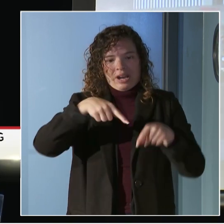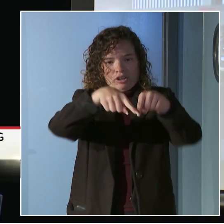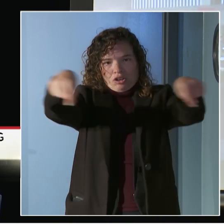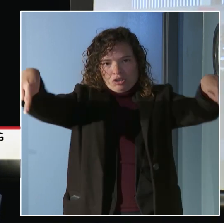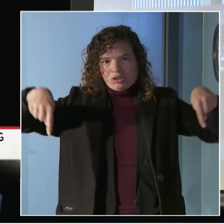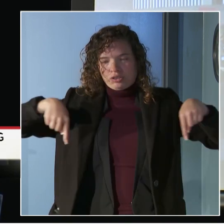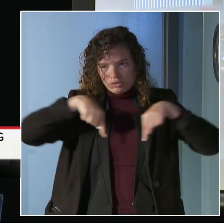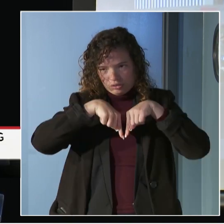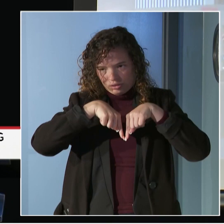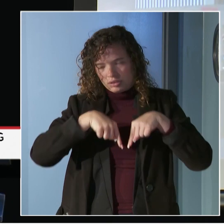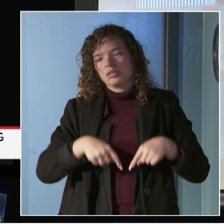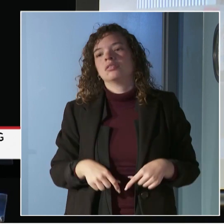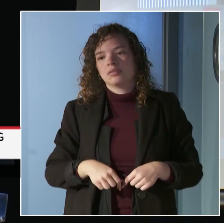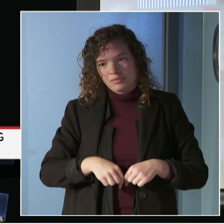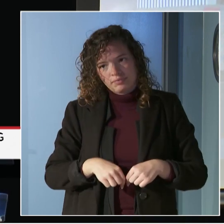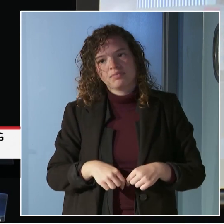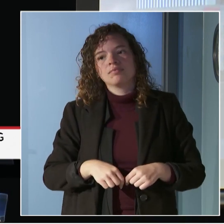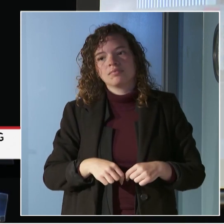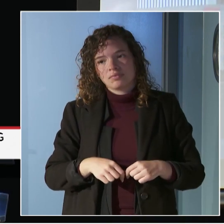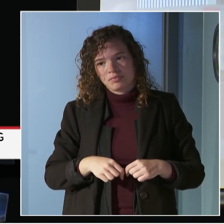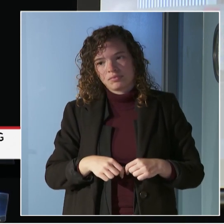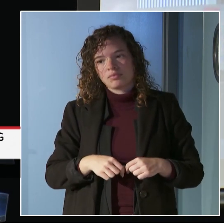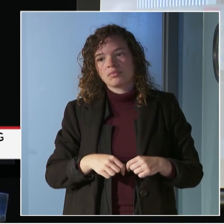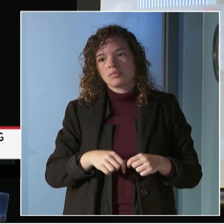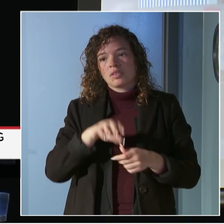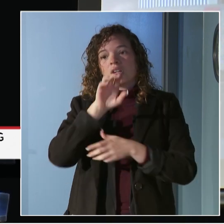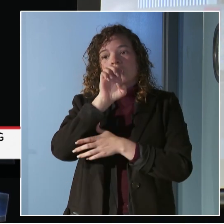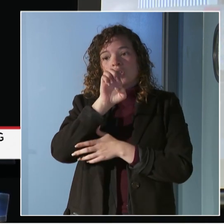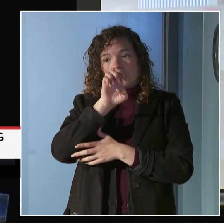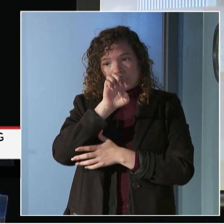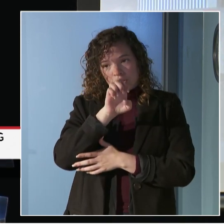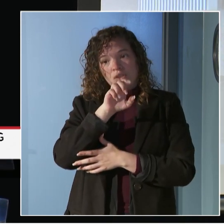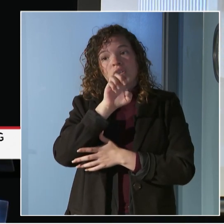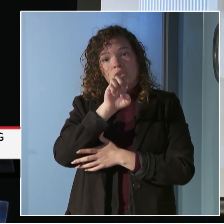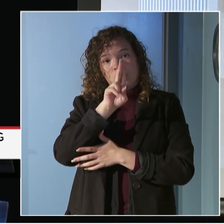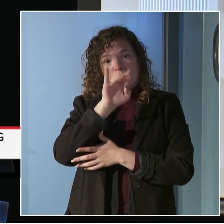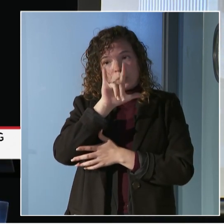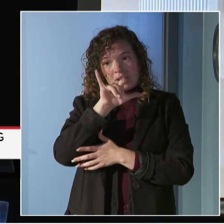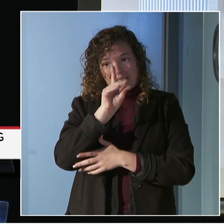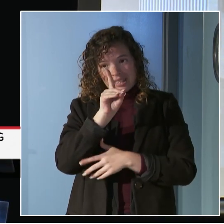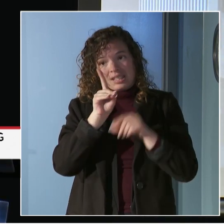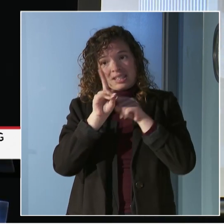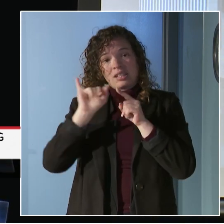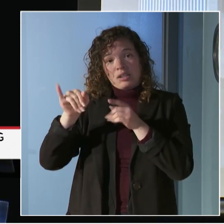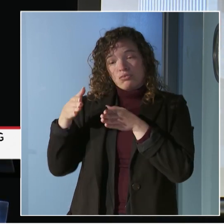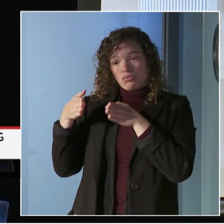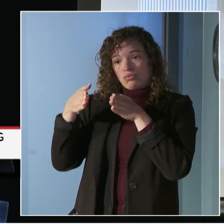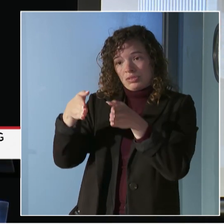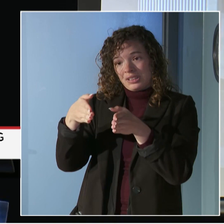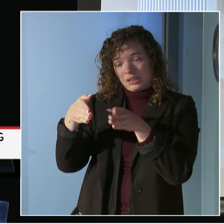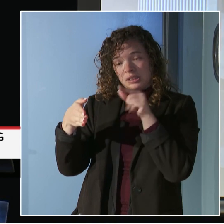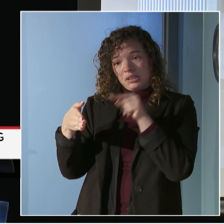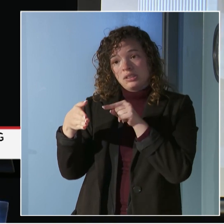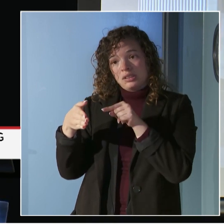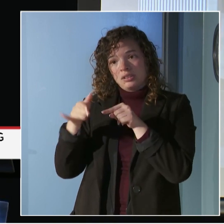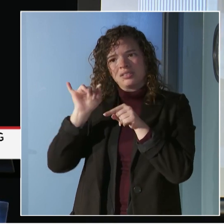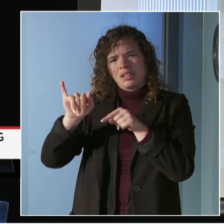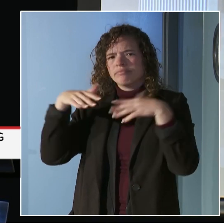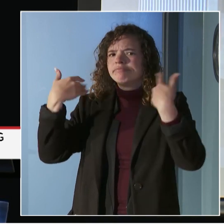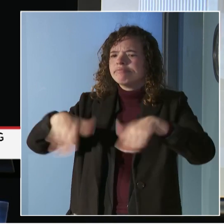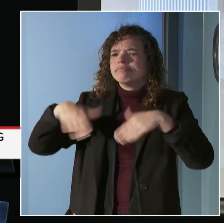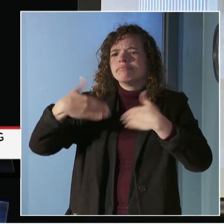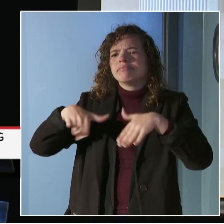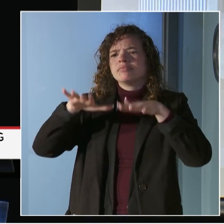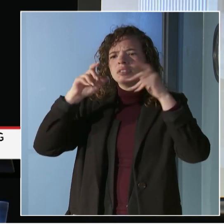addition of the Euclid Street property also is a celebration of what TOPA can do